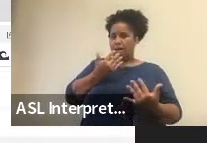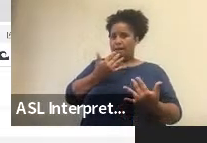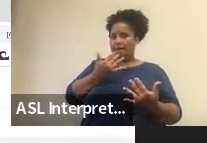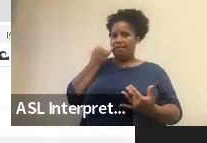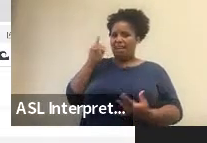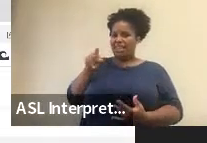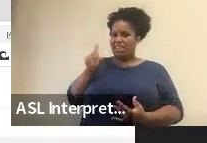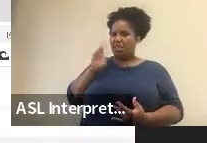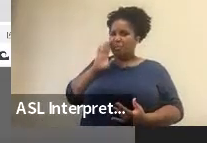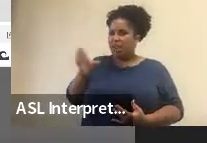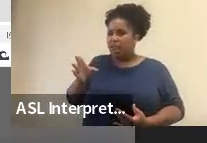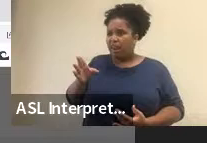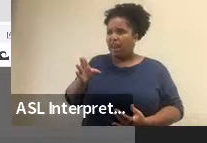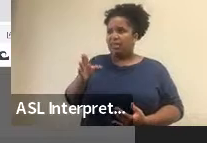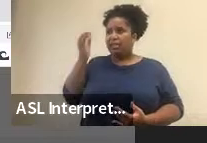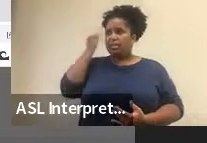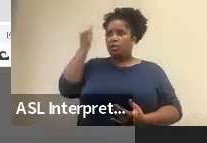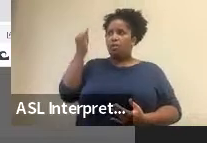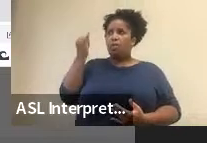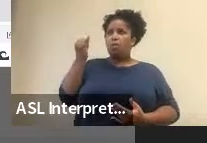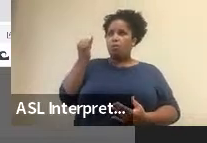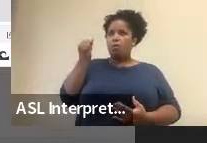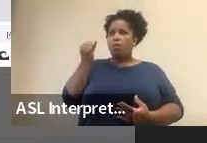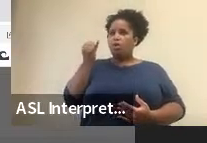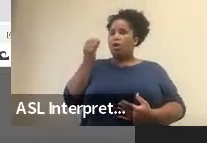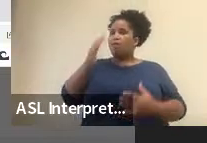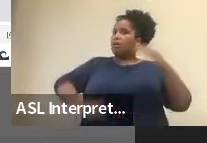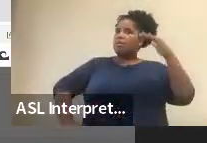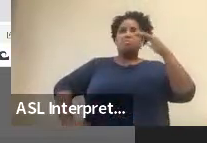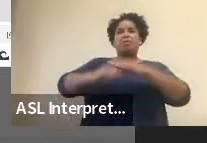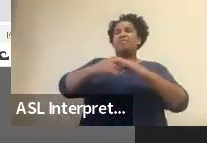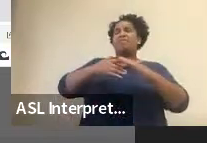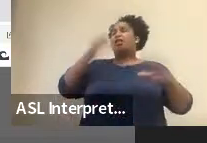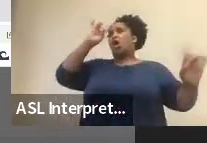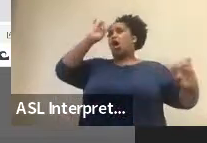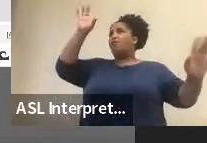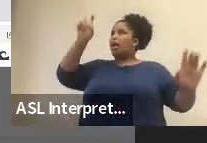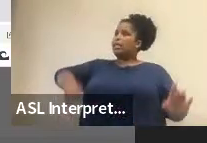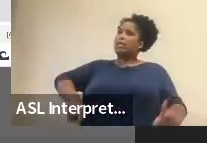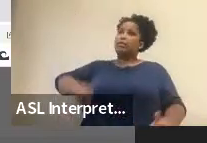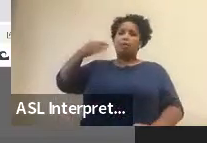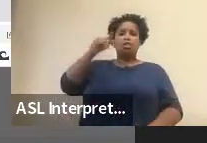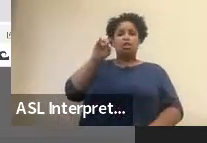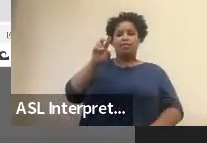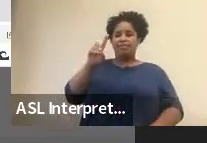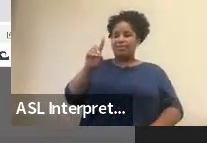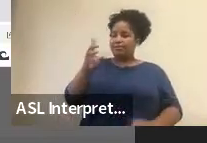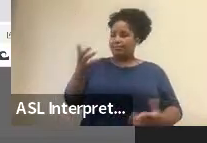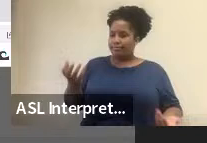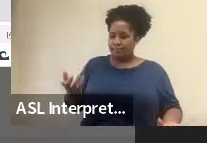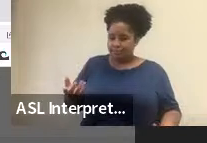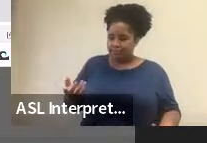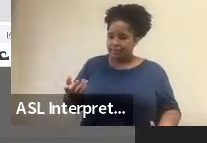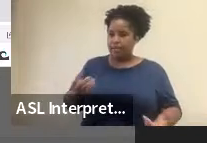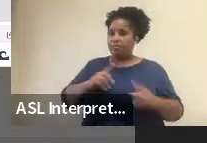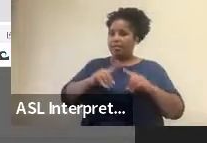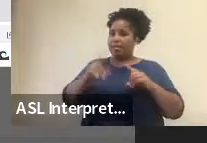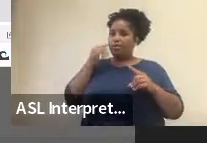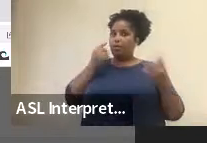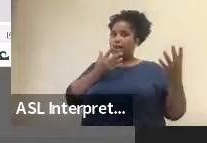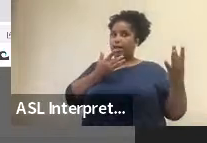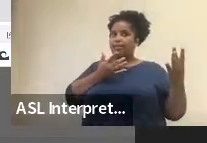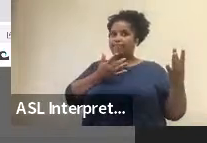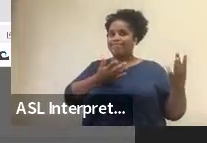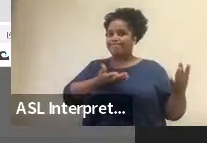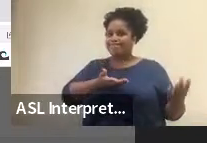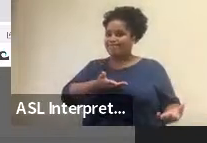need, they have this idea that you hit some threshold of feeling bad where you need Paxlovid, but obviously if you wait for that,